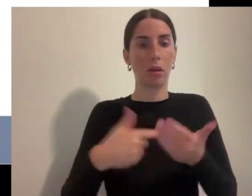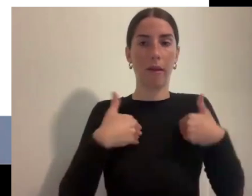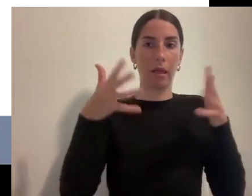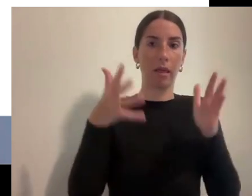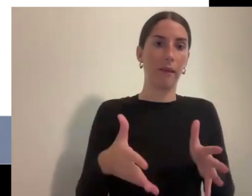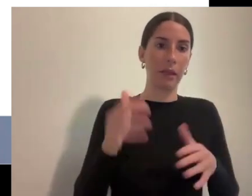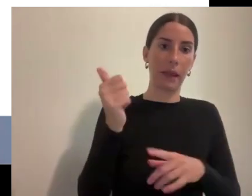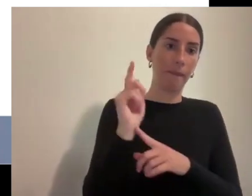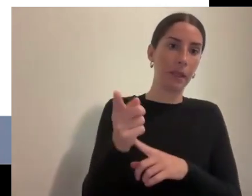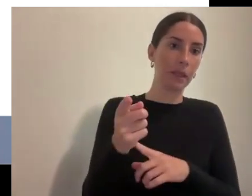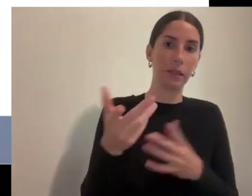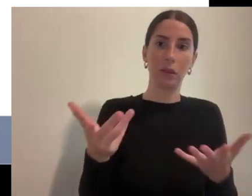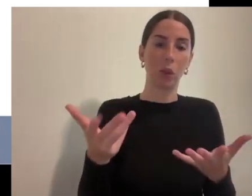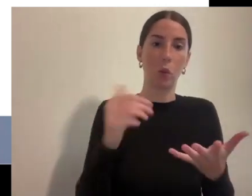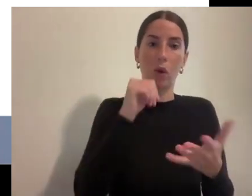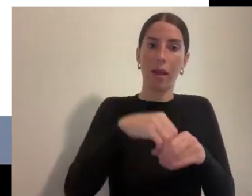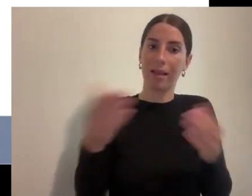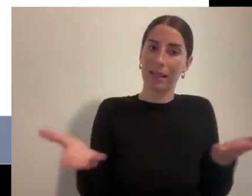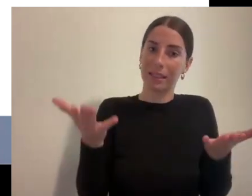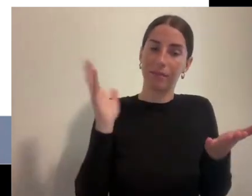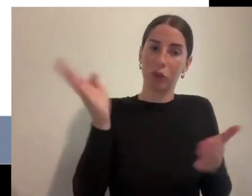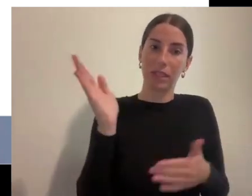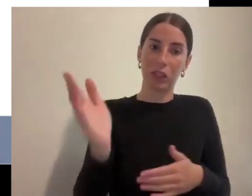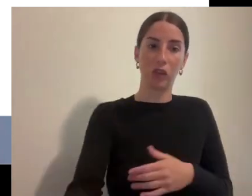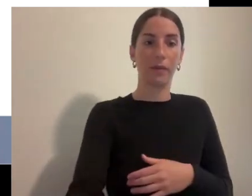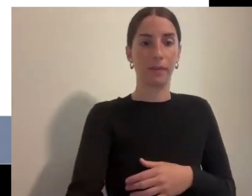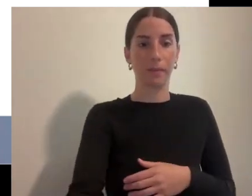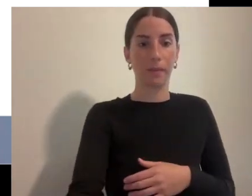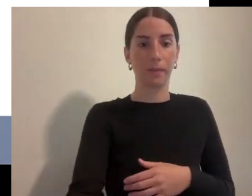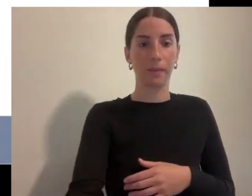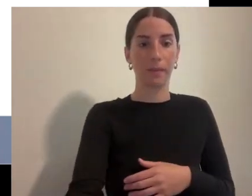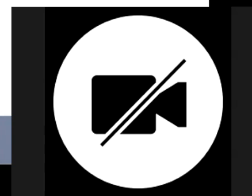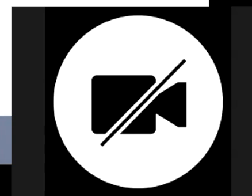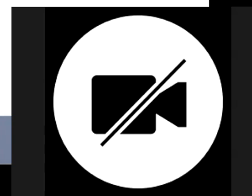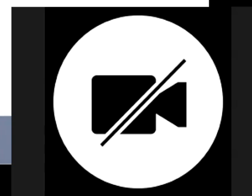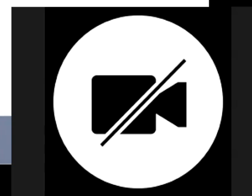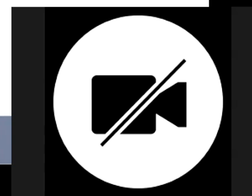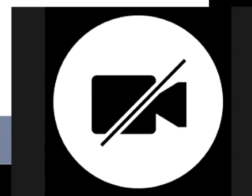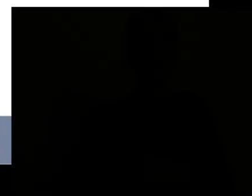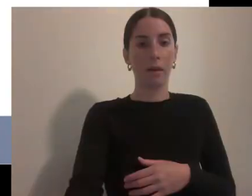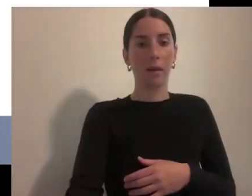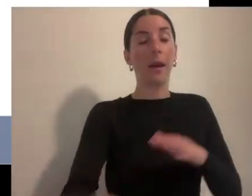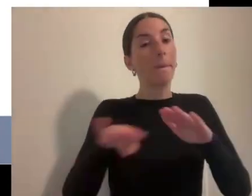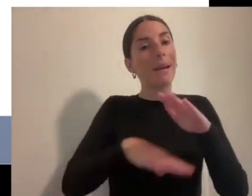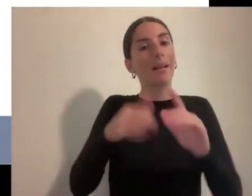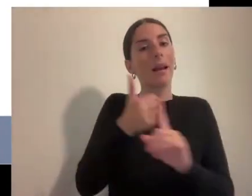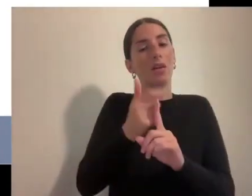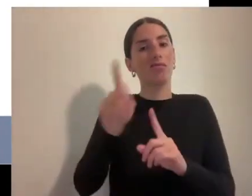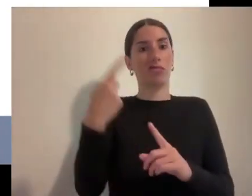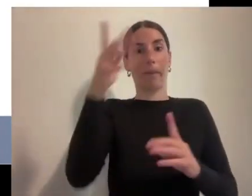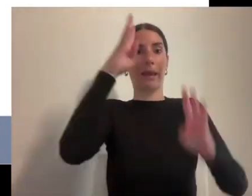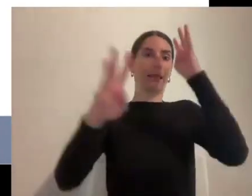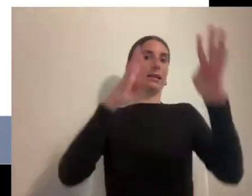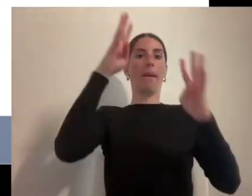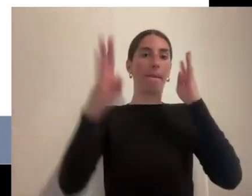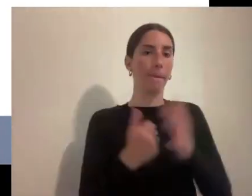slides with, not in this presentation, with hallucinations, but basically it just makes things up.